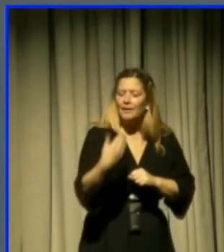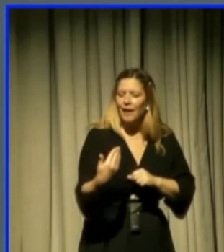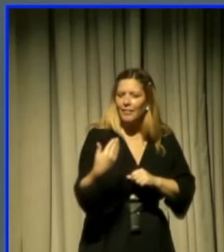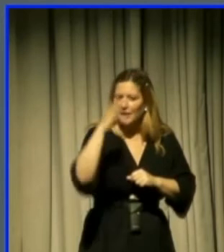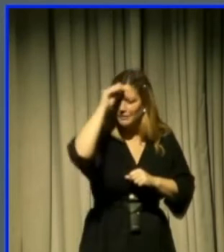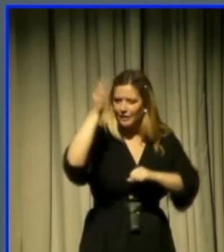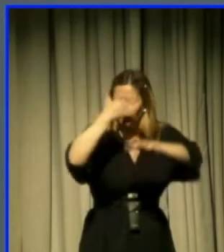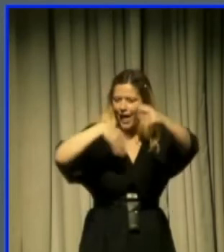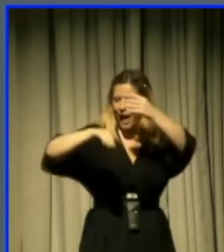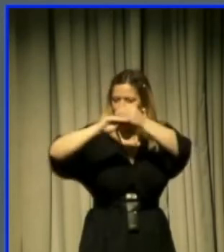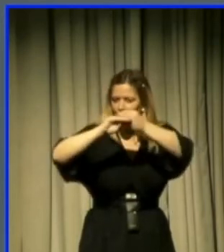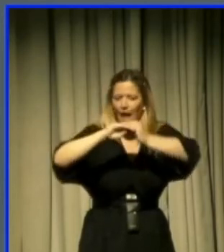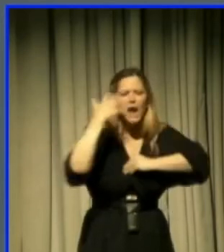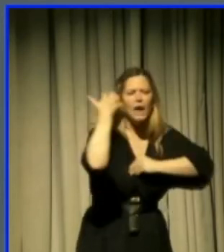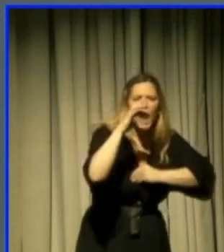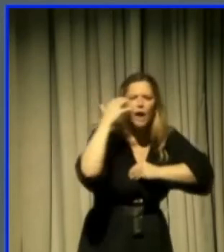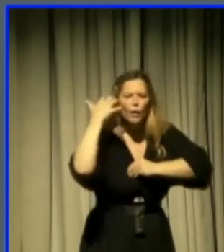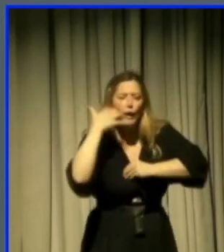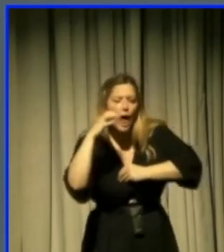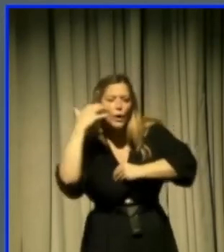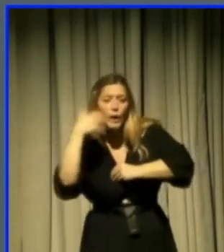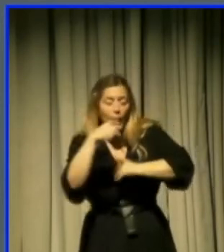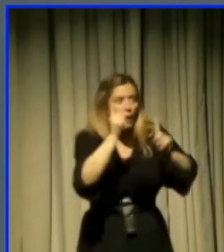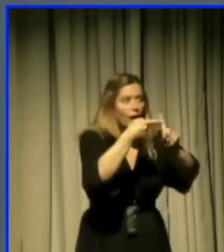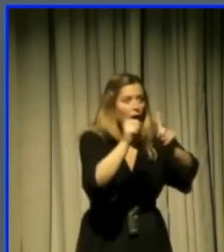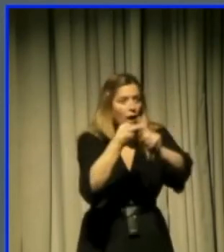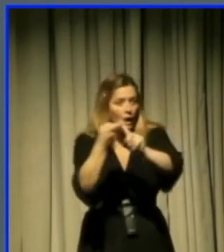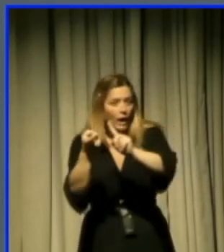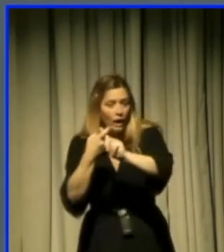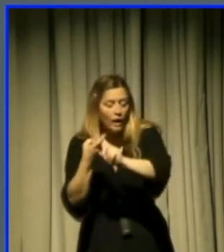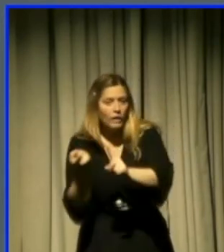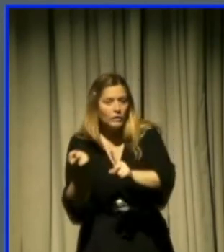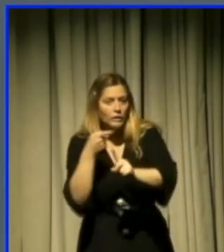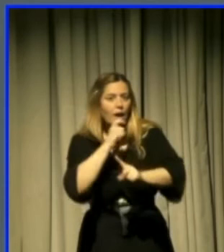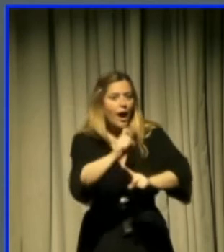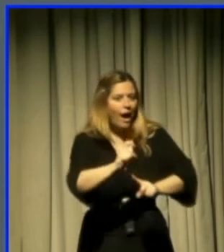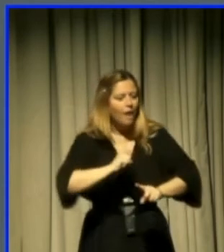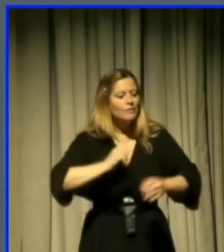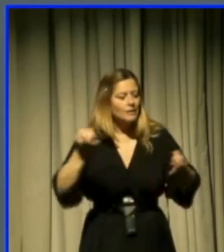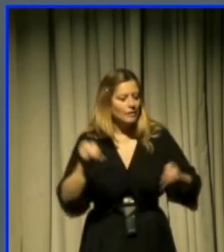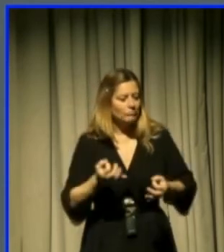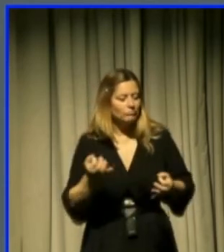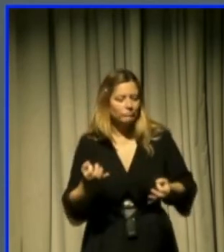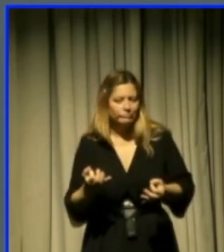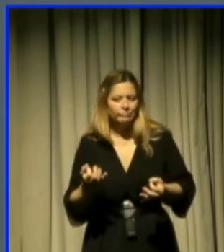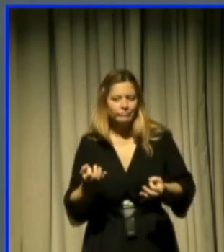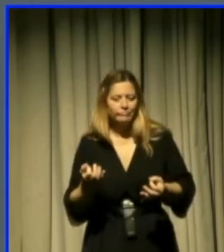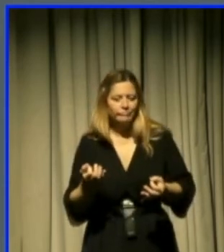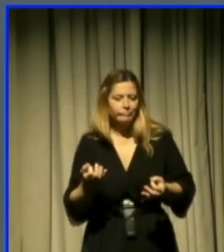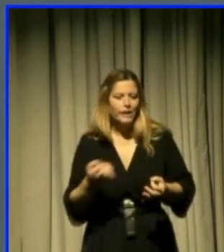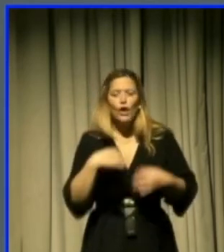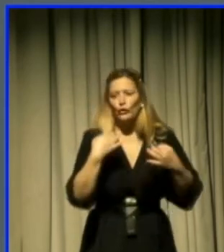or too common or very rare. So it has somehow learned to find what are the interesting,